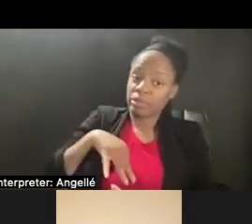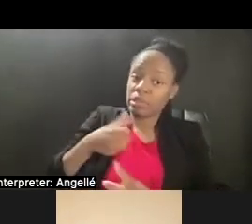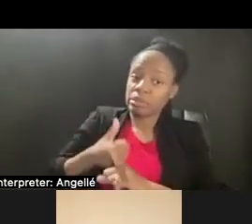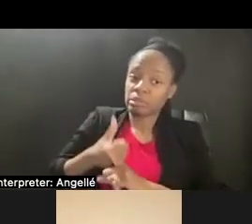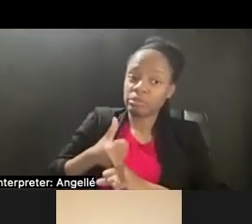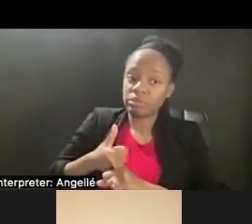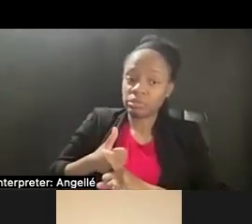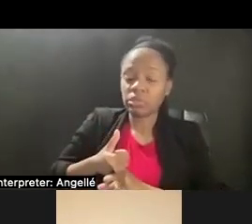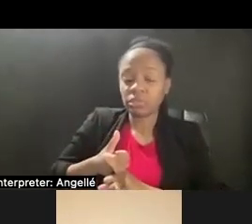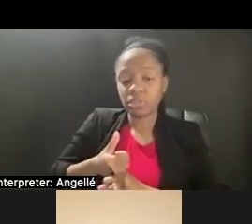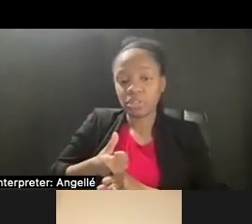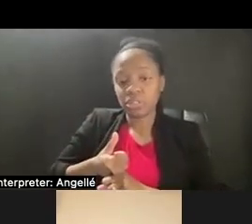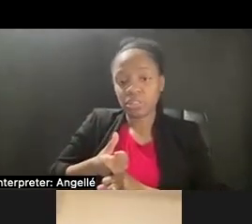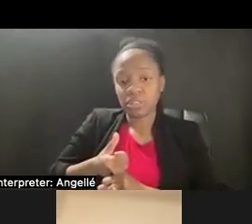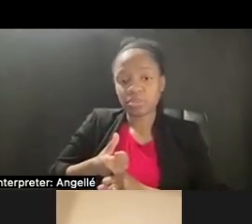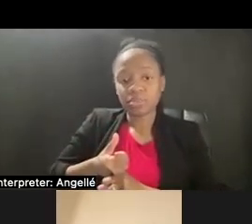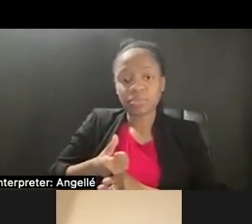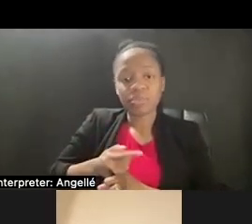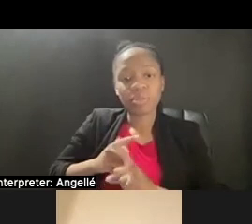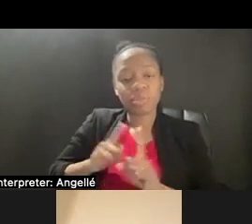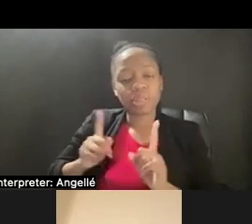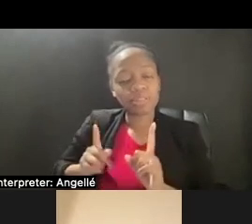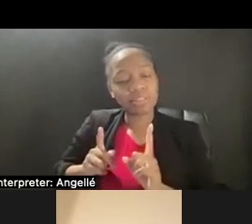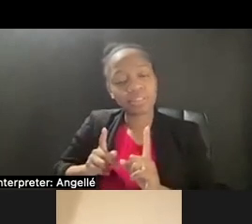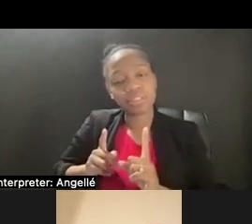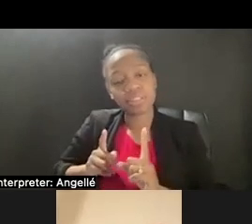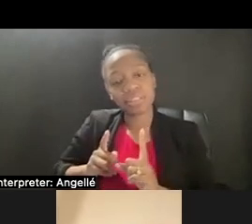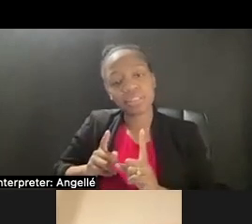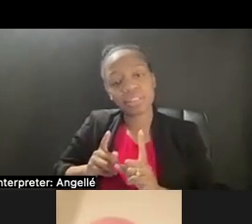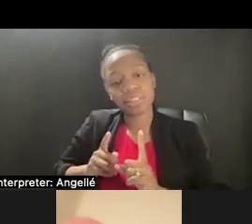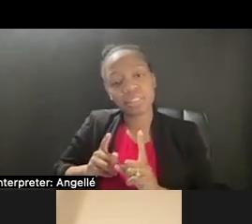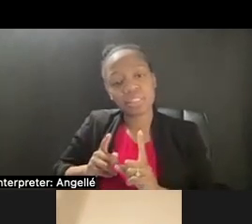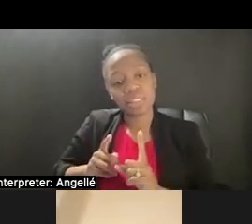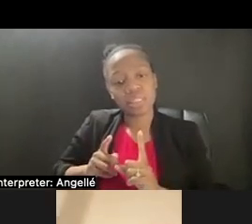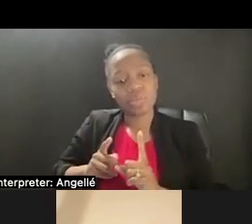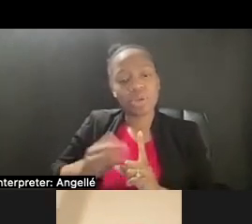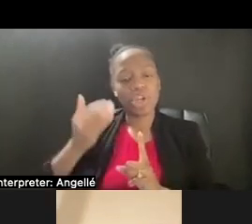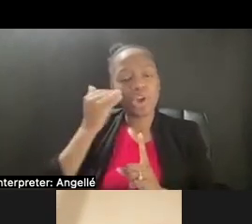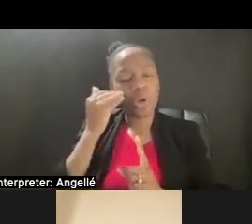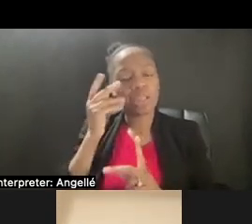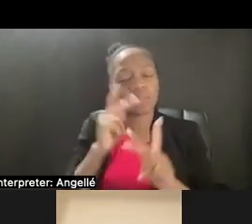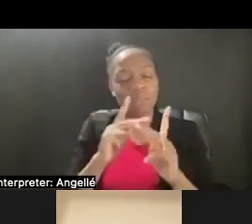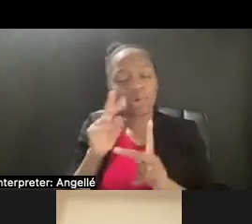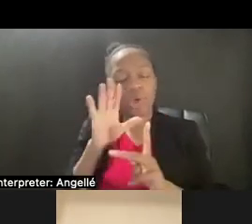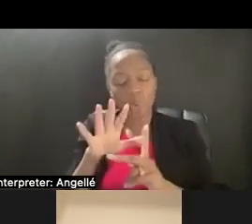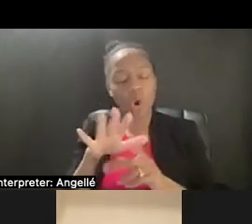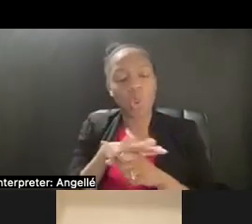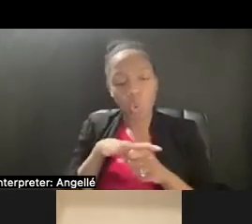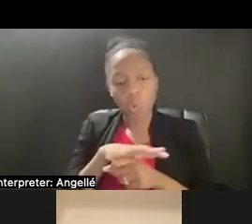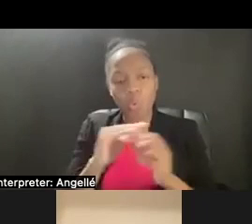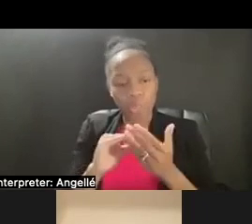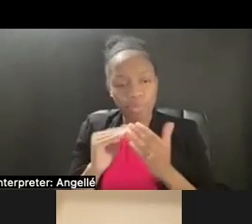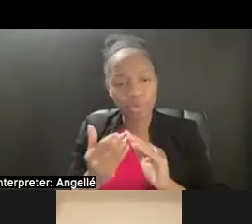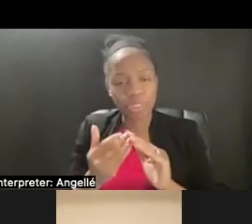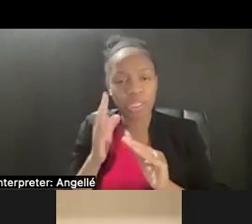will say that. But getting to know the folks within your local community can